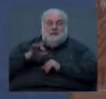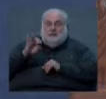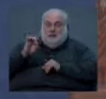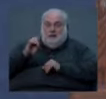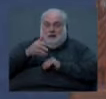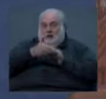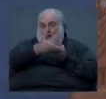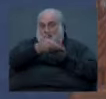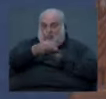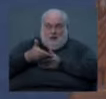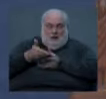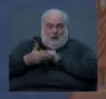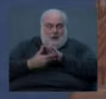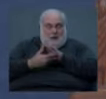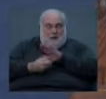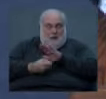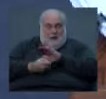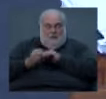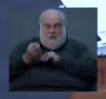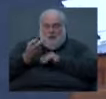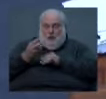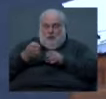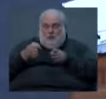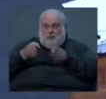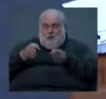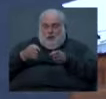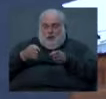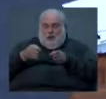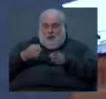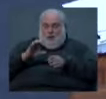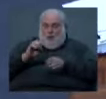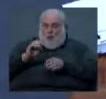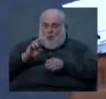a copy of the 12th Street Corridor